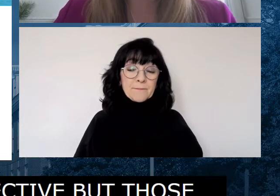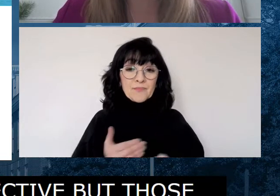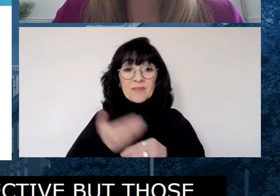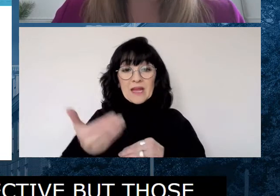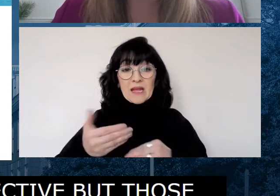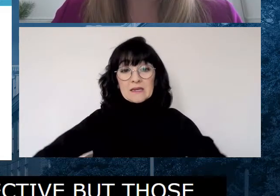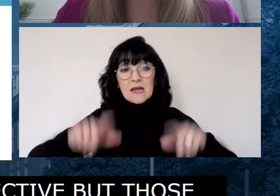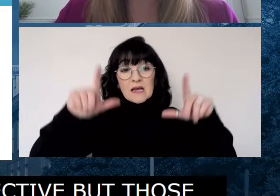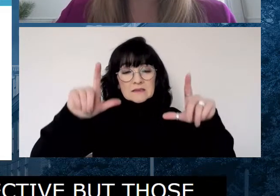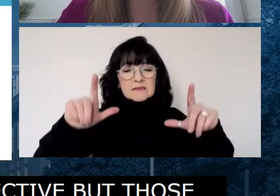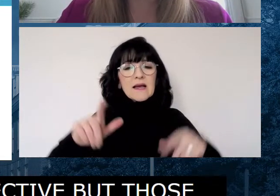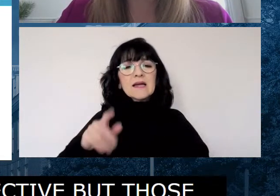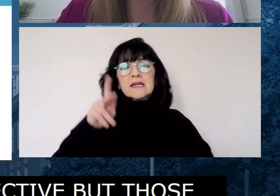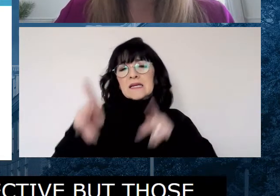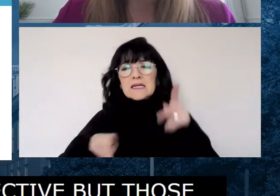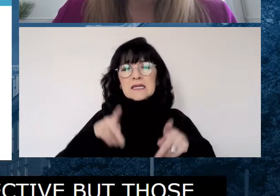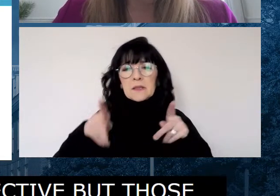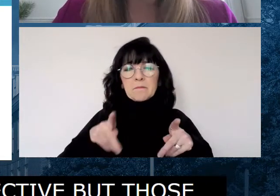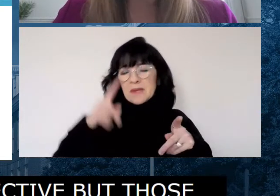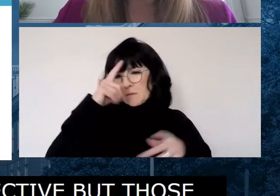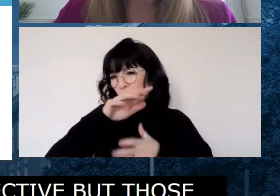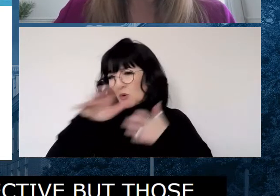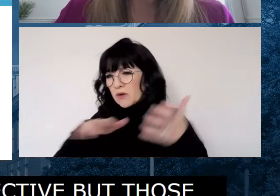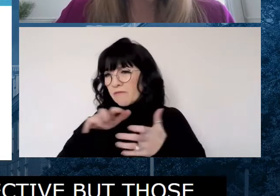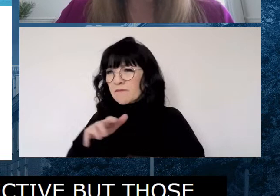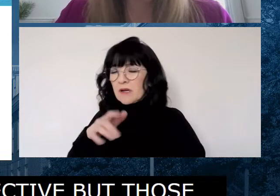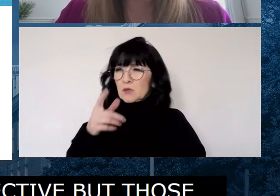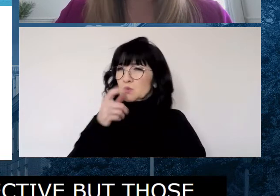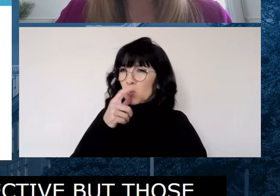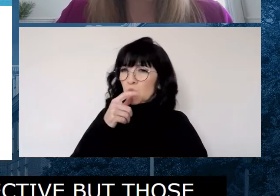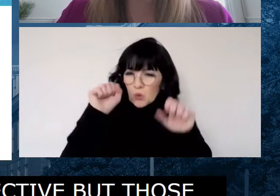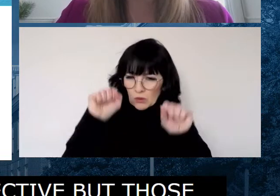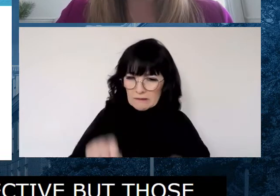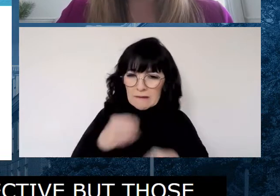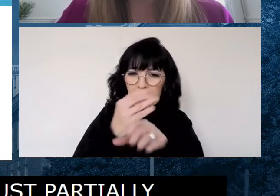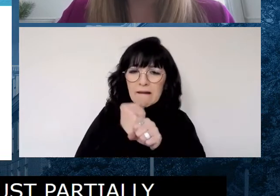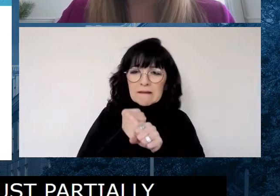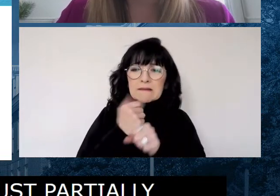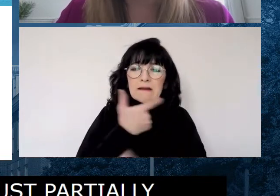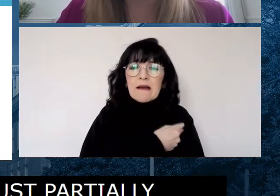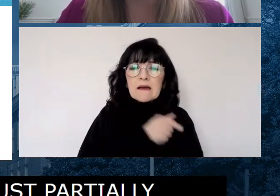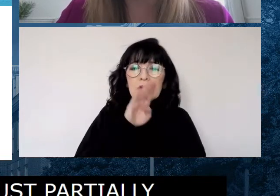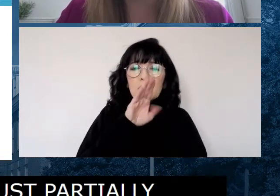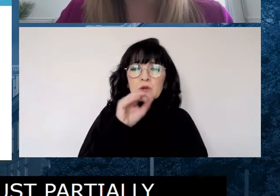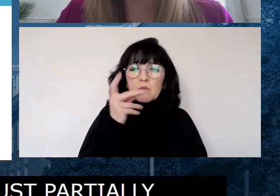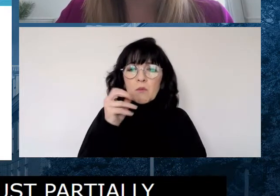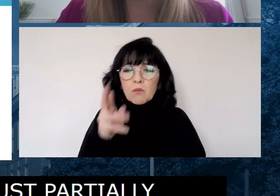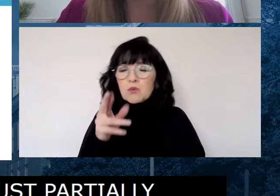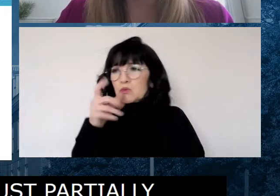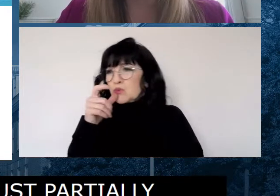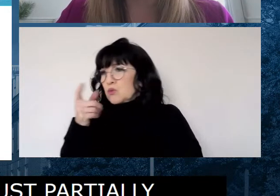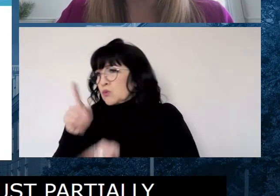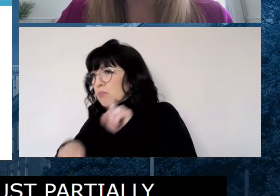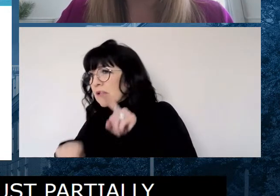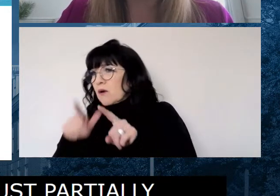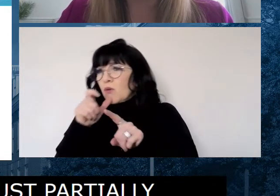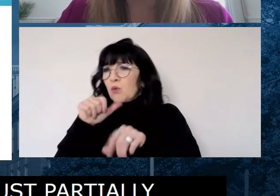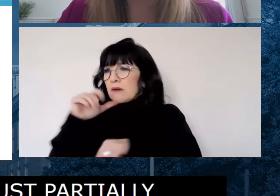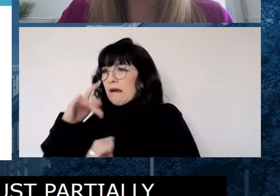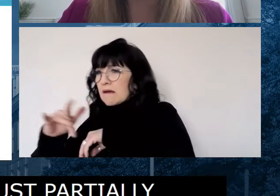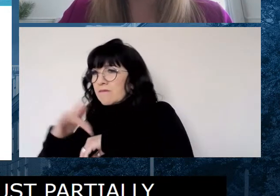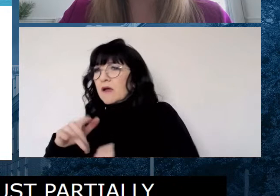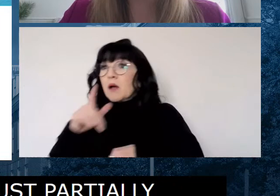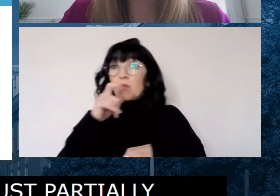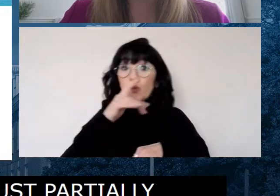who's eligible for the booster? Hopefully the data has made it super clear to you that the boosters are effective